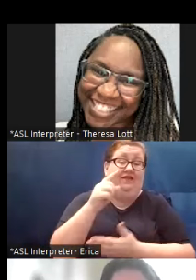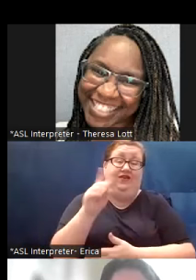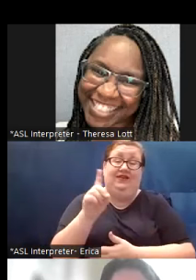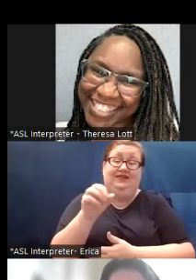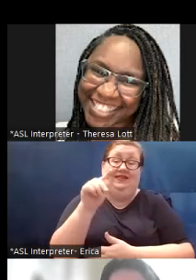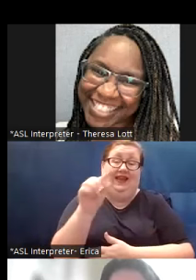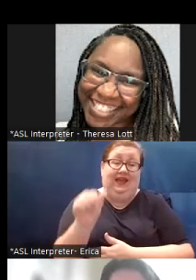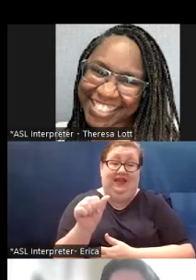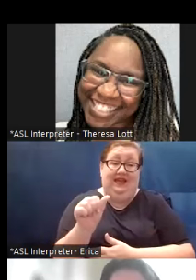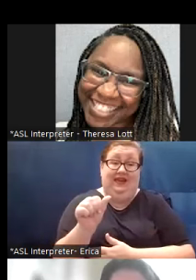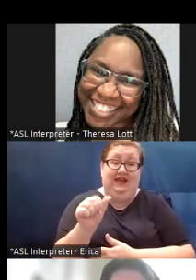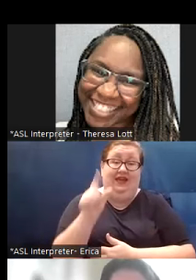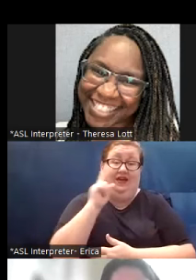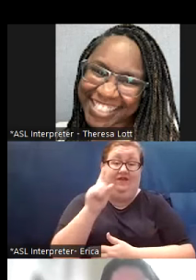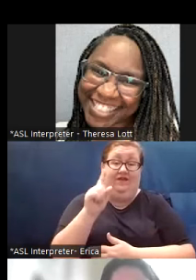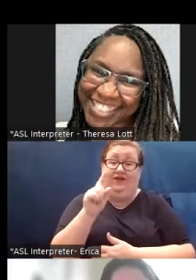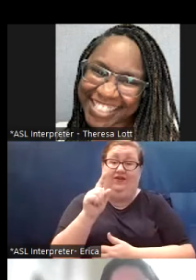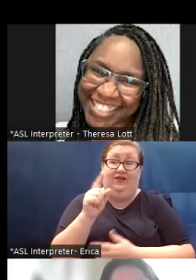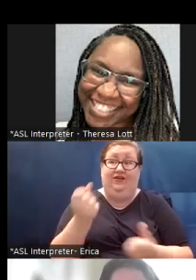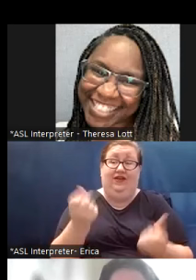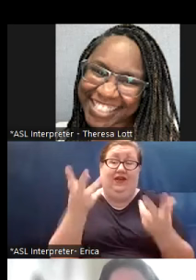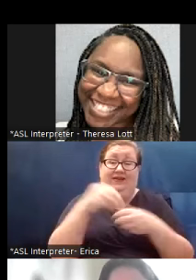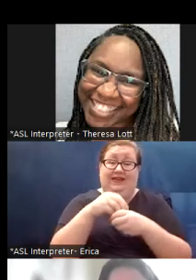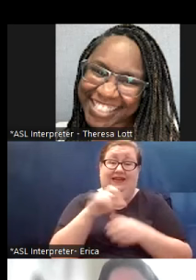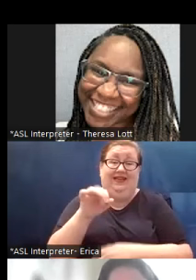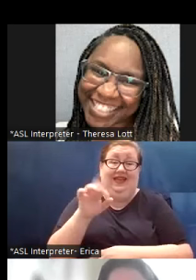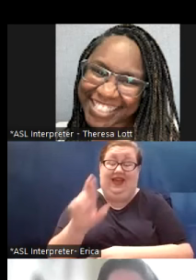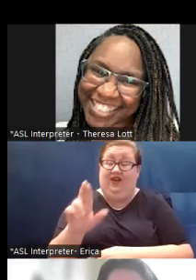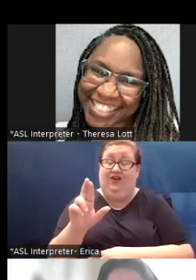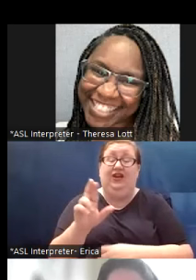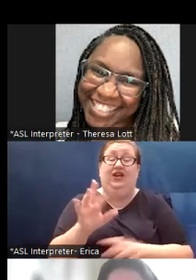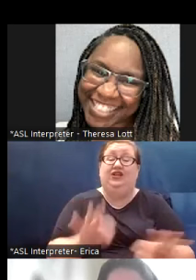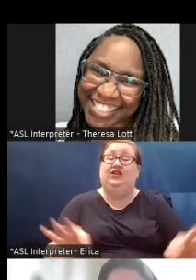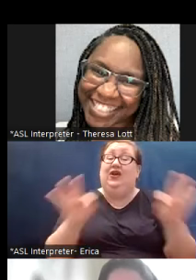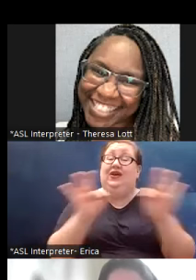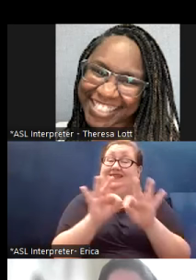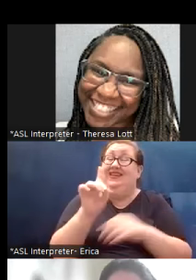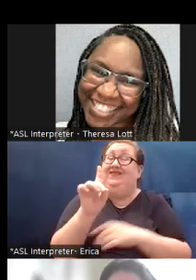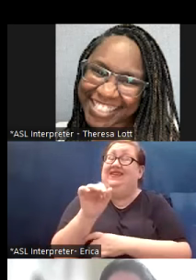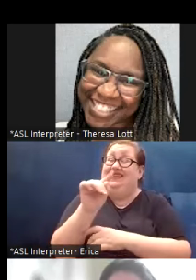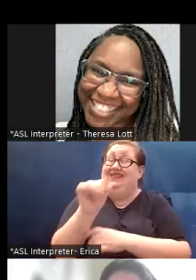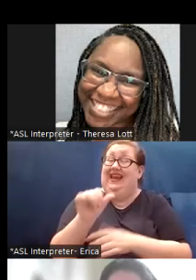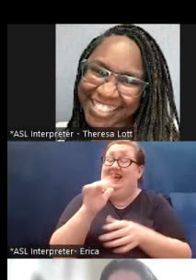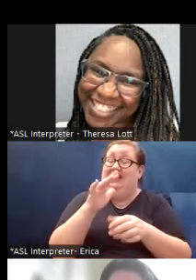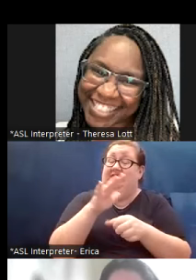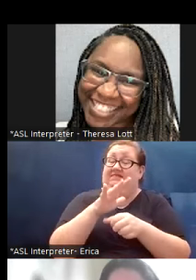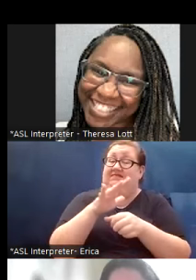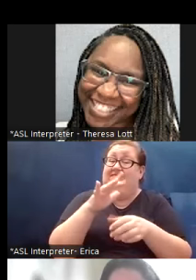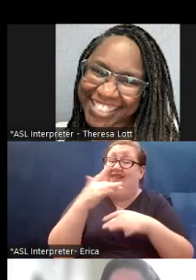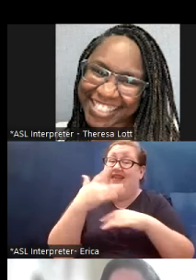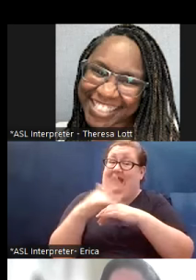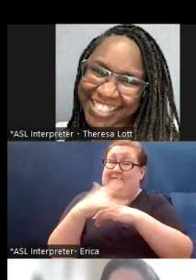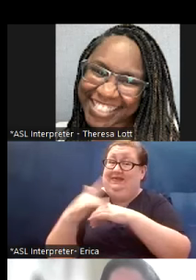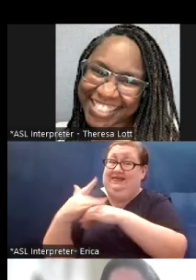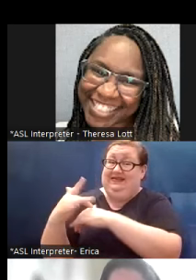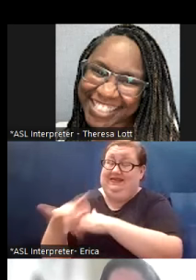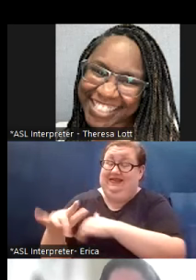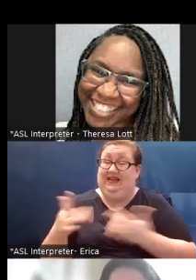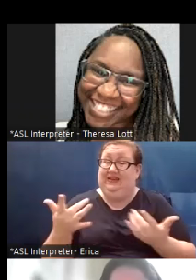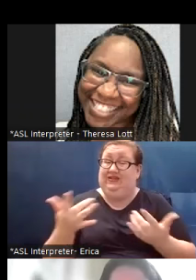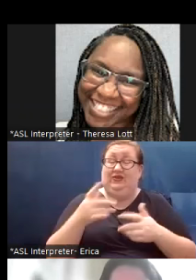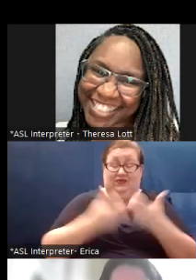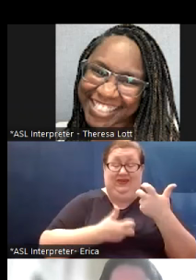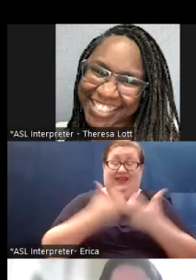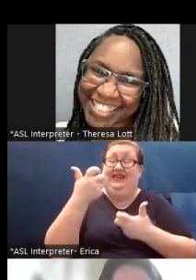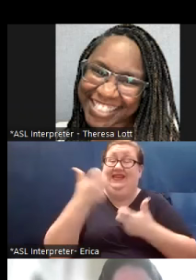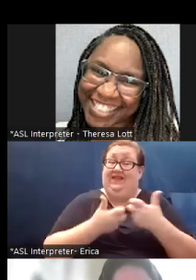So there are significant data gaps, and it makes it difficult to determine the full